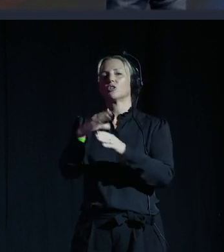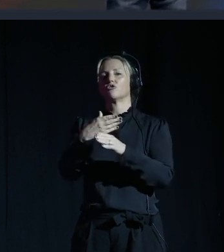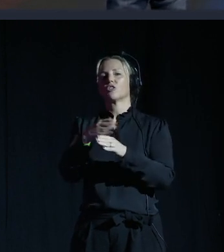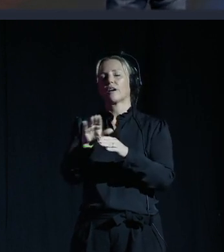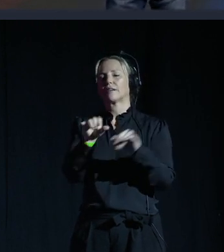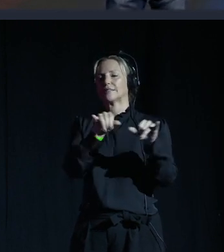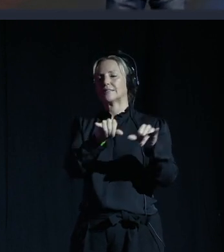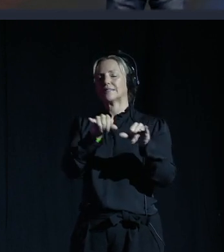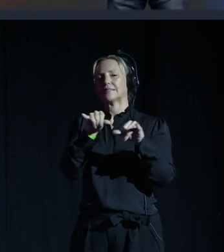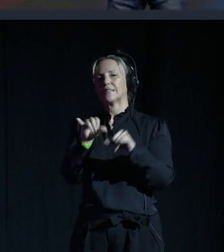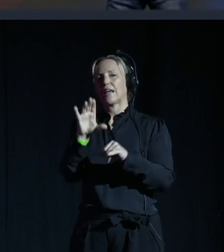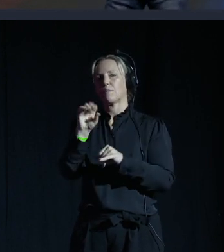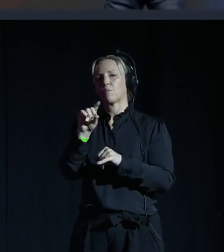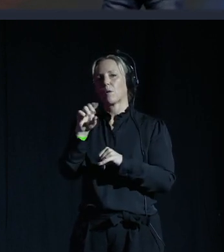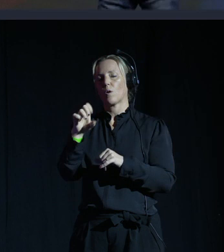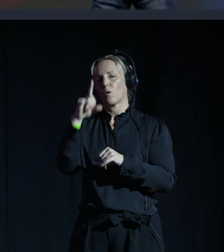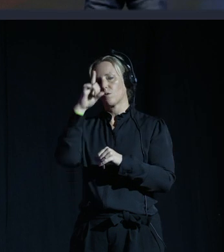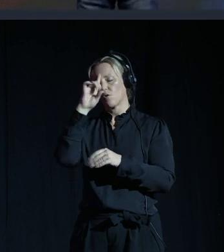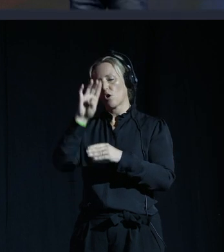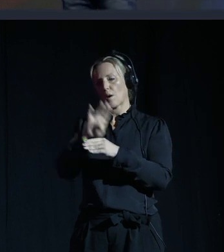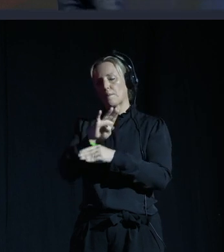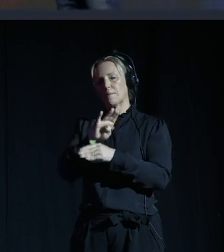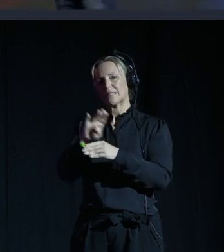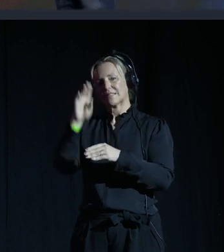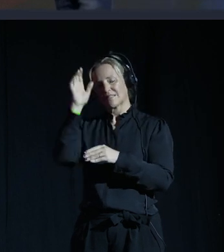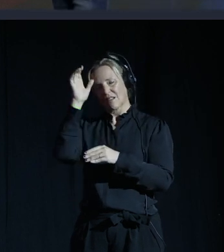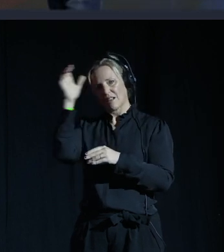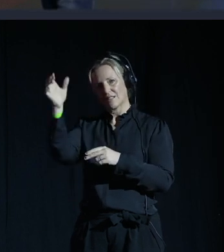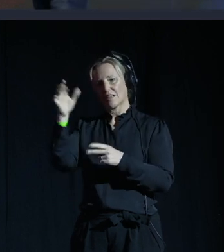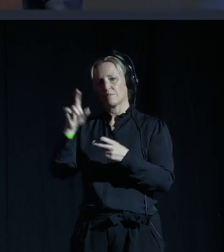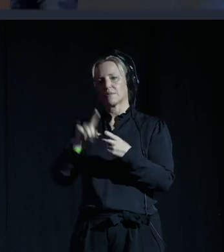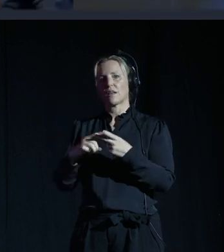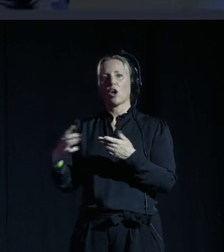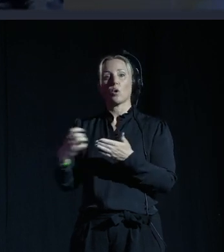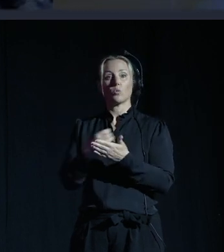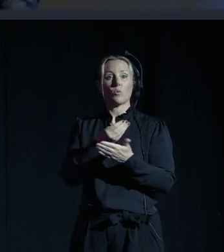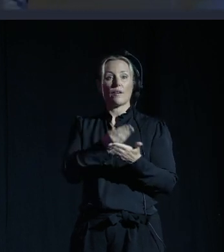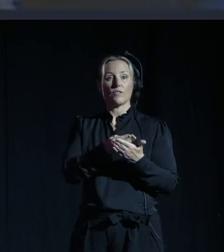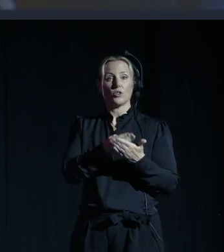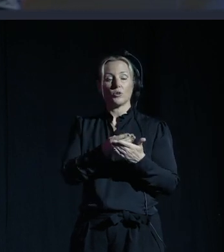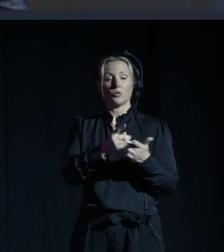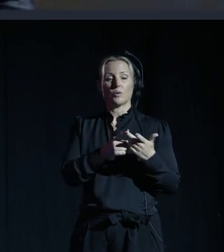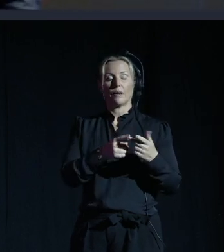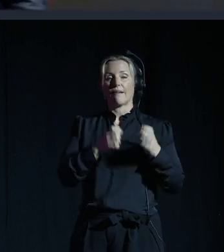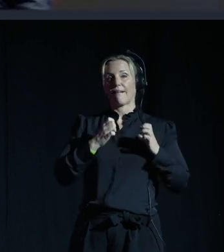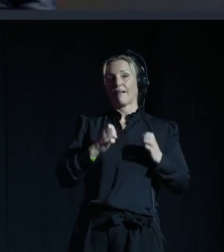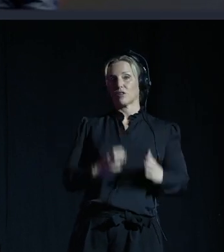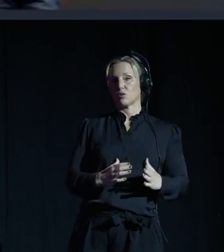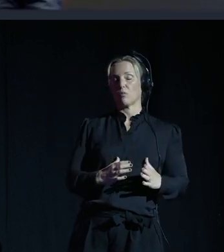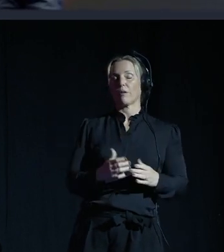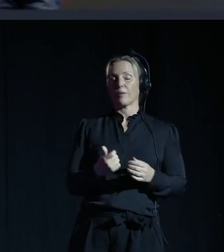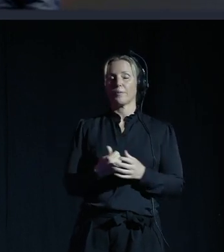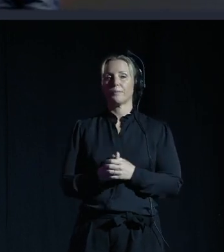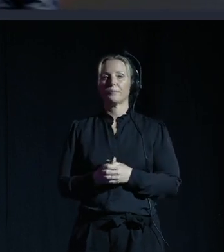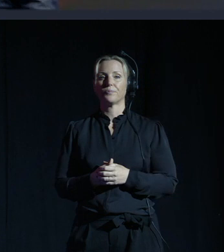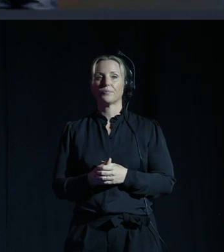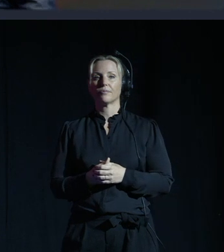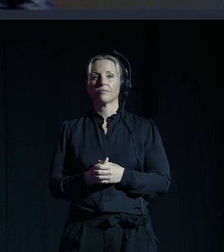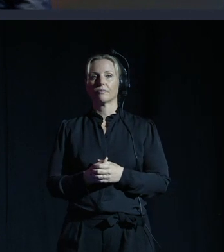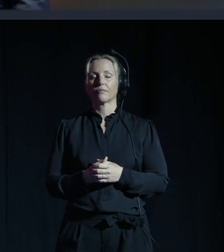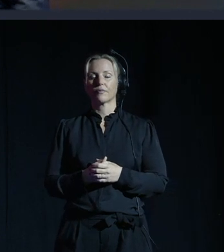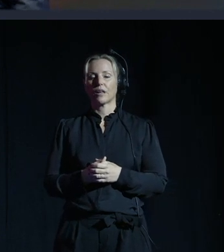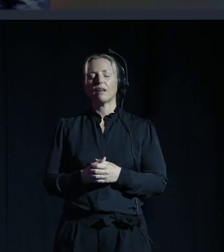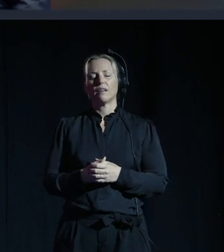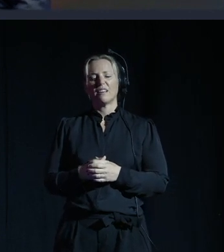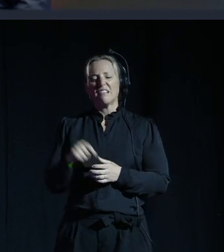for concepts, business concepts like revenue and customer. Now, the problem space turned out to be